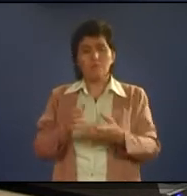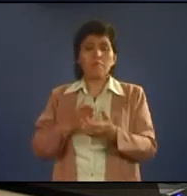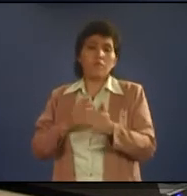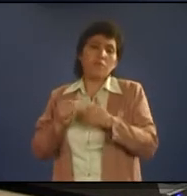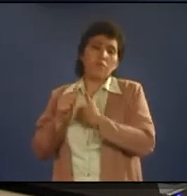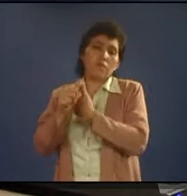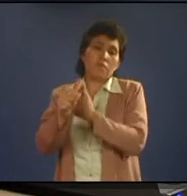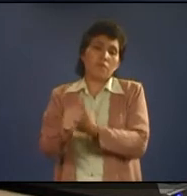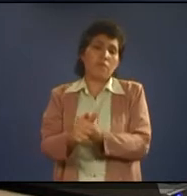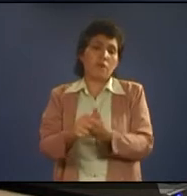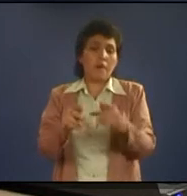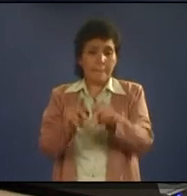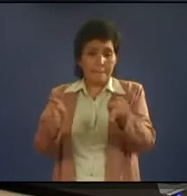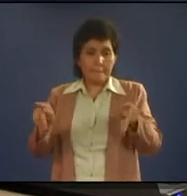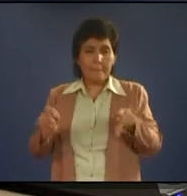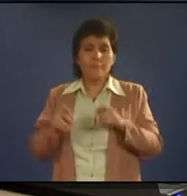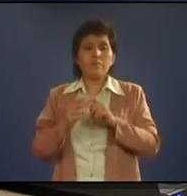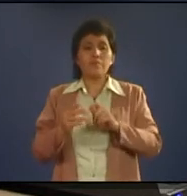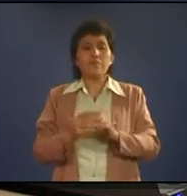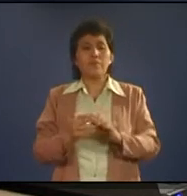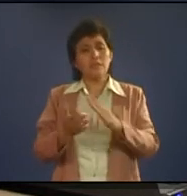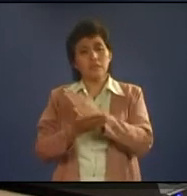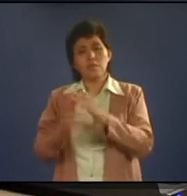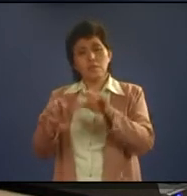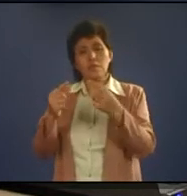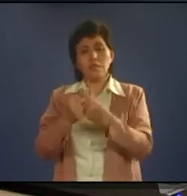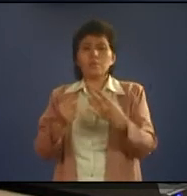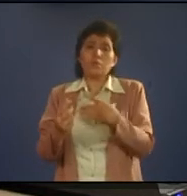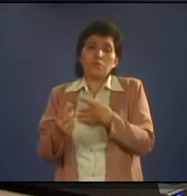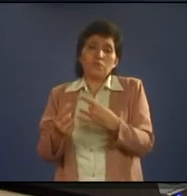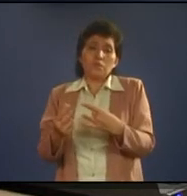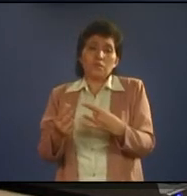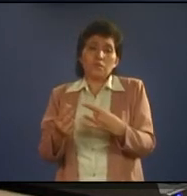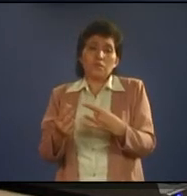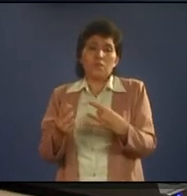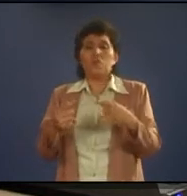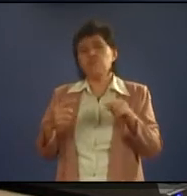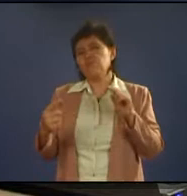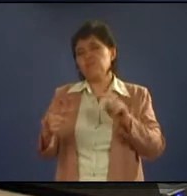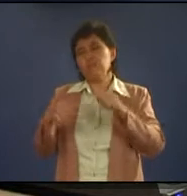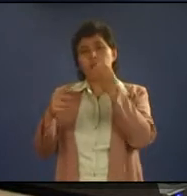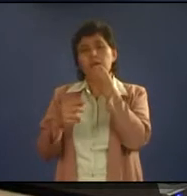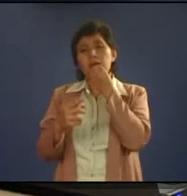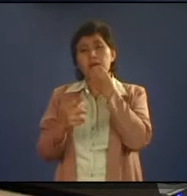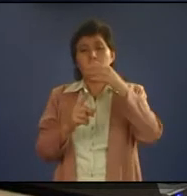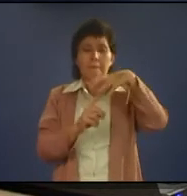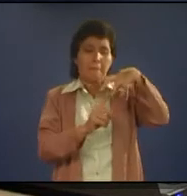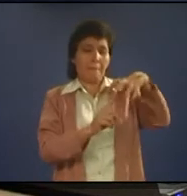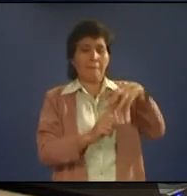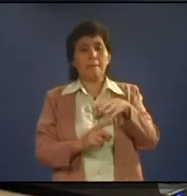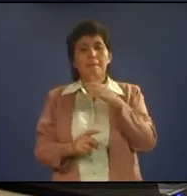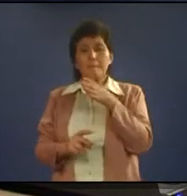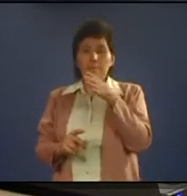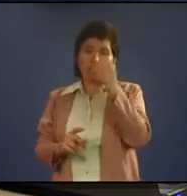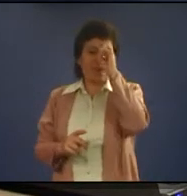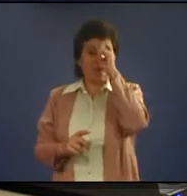places. And some groups, they just like to go to mamak stalls. They like to go to the best mamak stalls in Malaysia, so